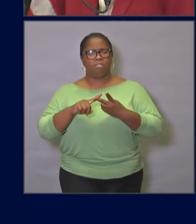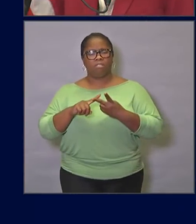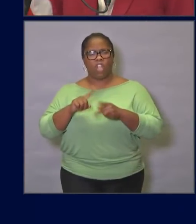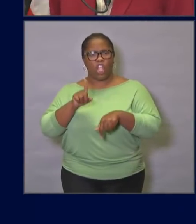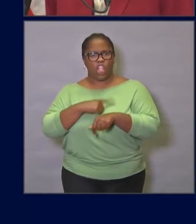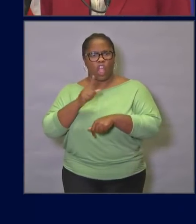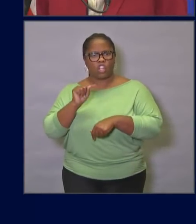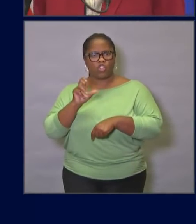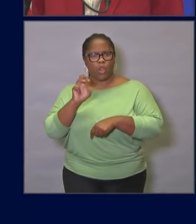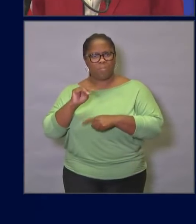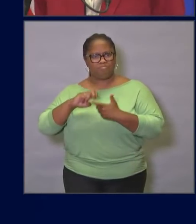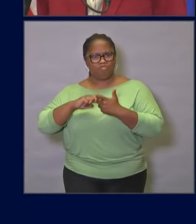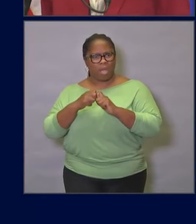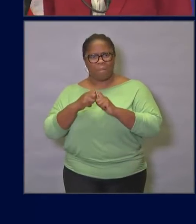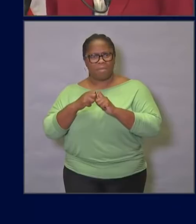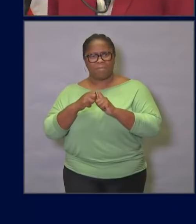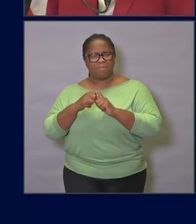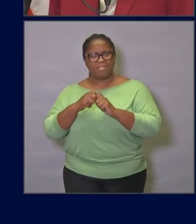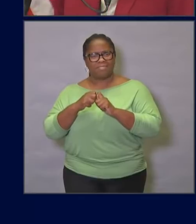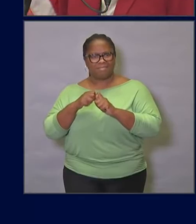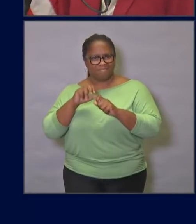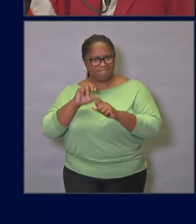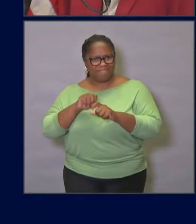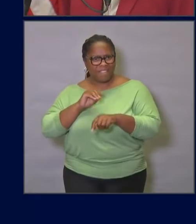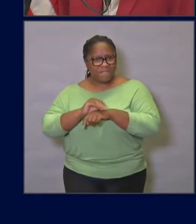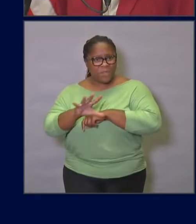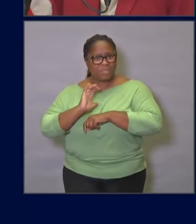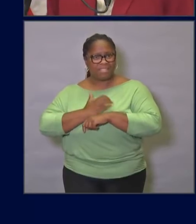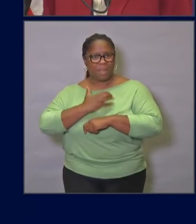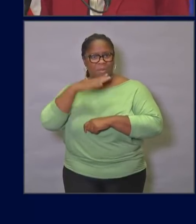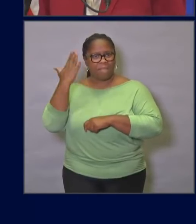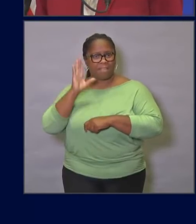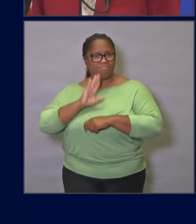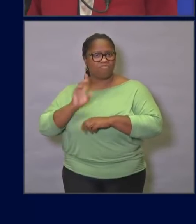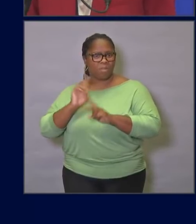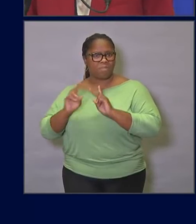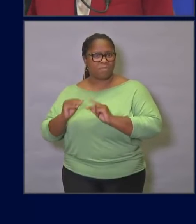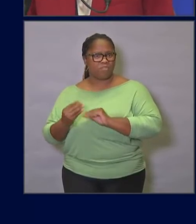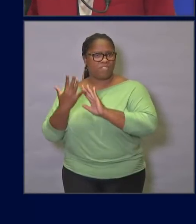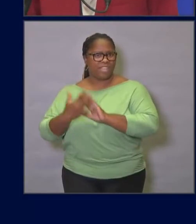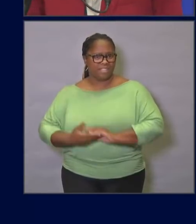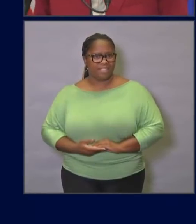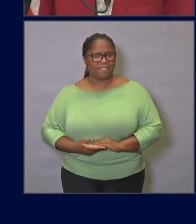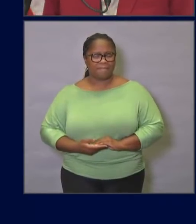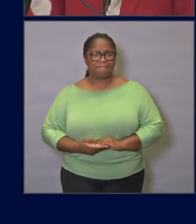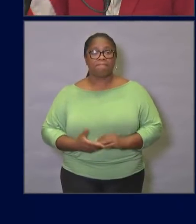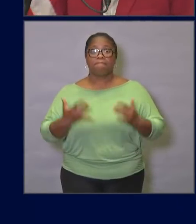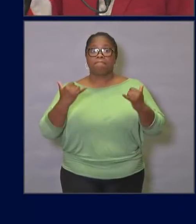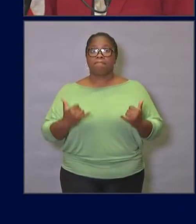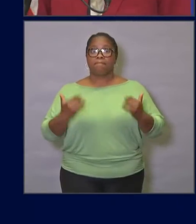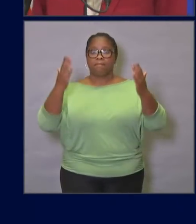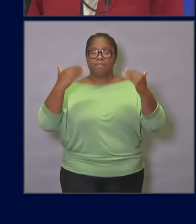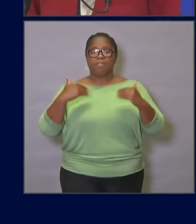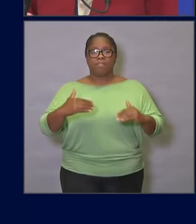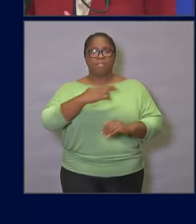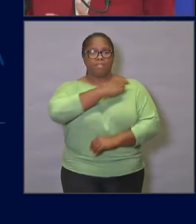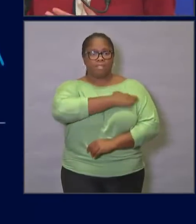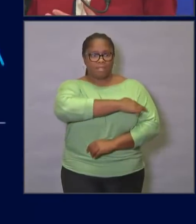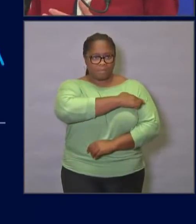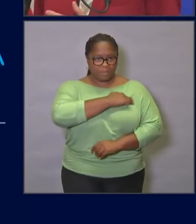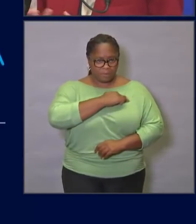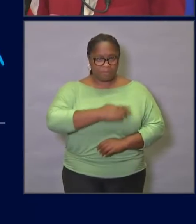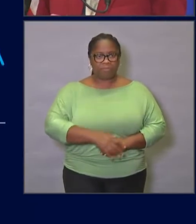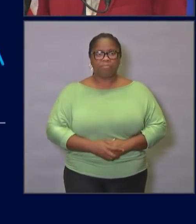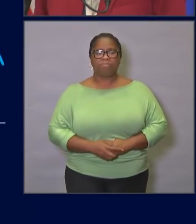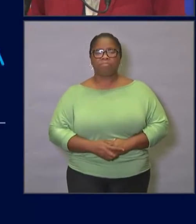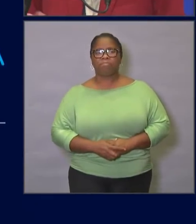low-income communities continue to face. And now I'm going to turn for a second to what we've seen in our hospitals. Though we've